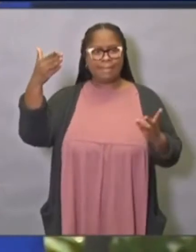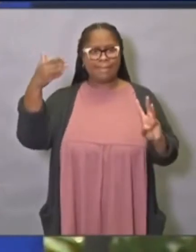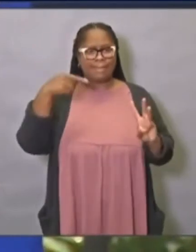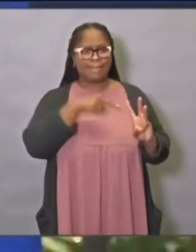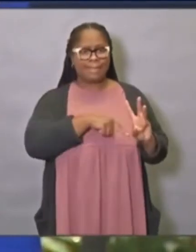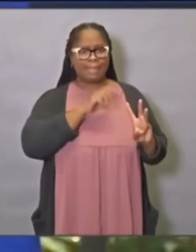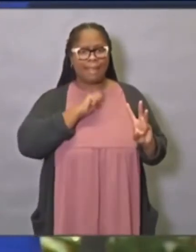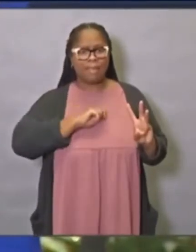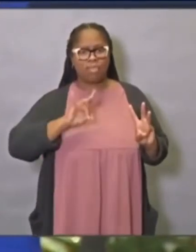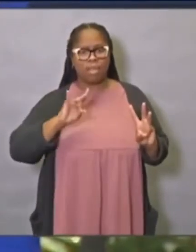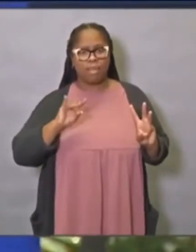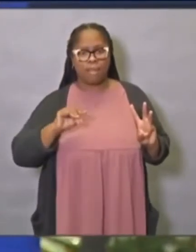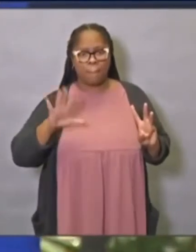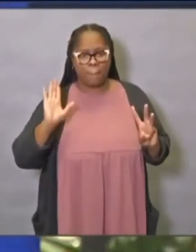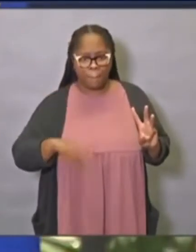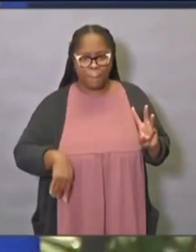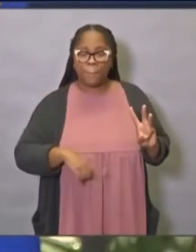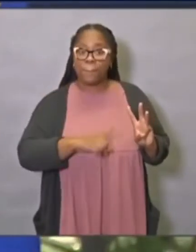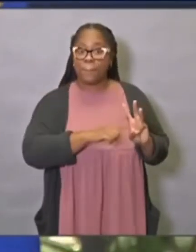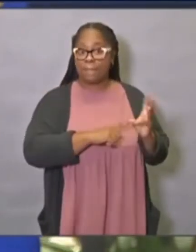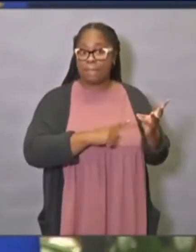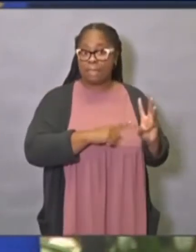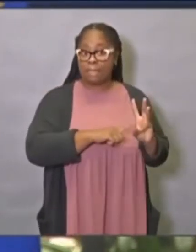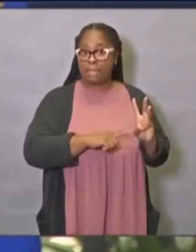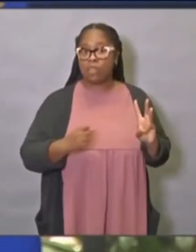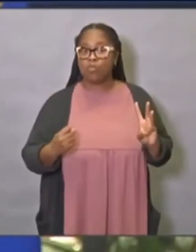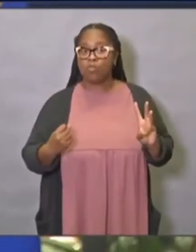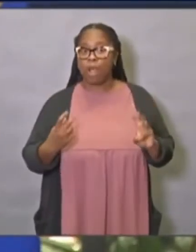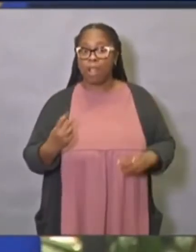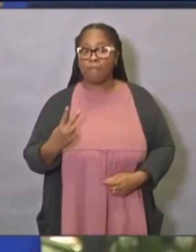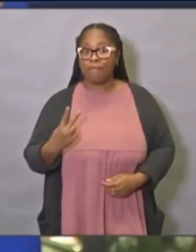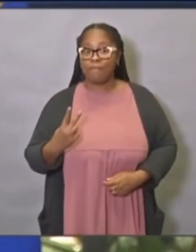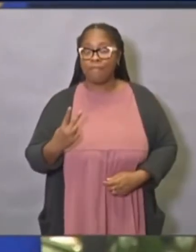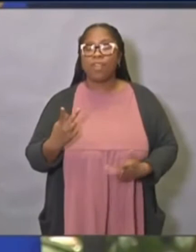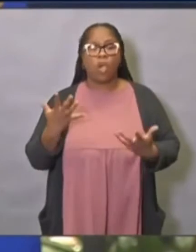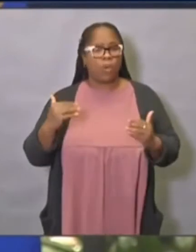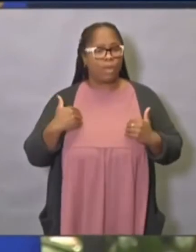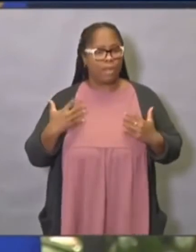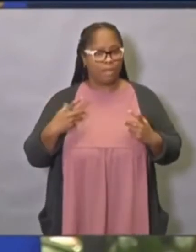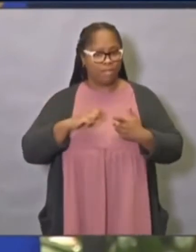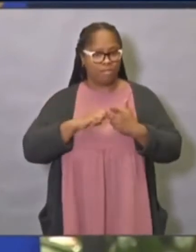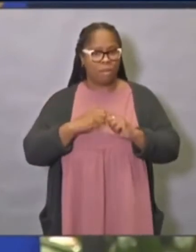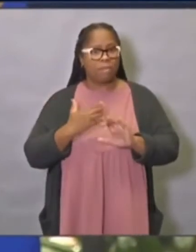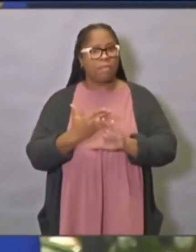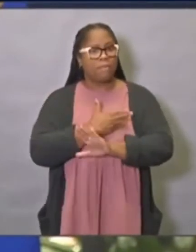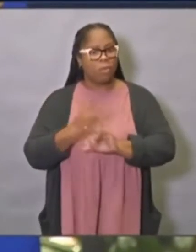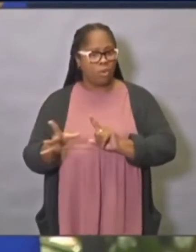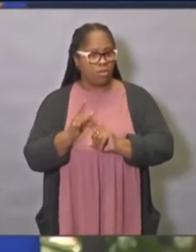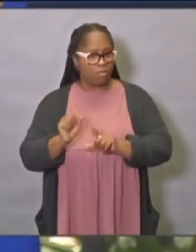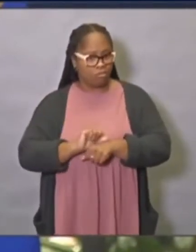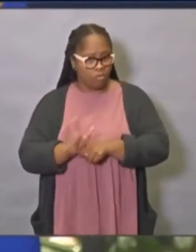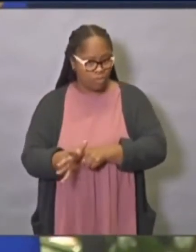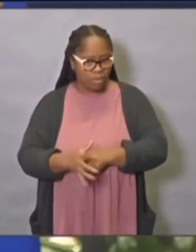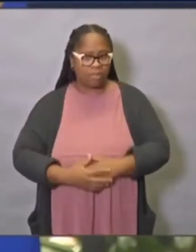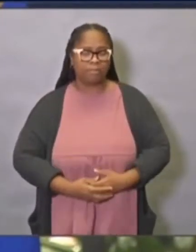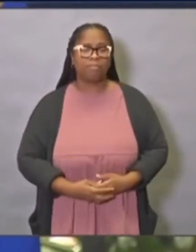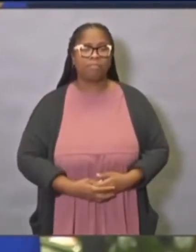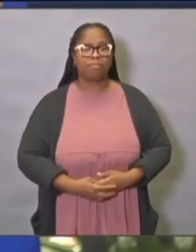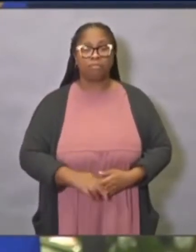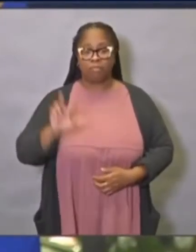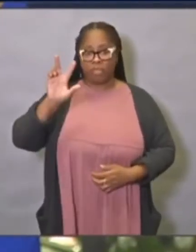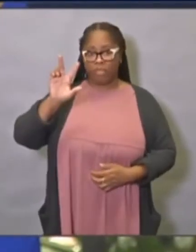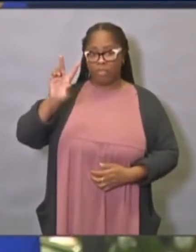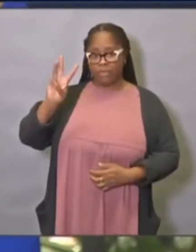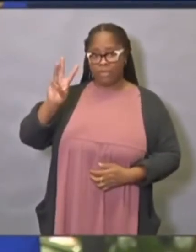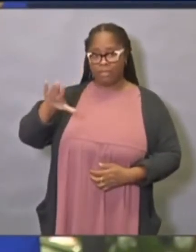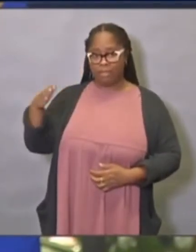age of 80, and 12 people who passed away in this age group had underlying health conditions. 9 people who